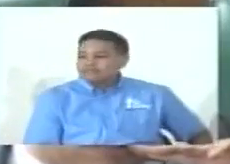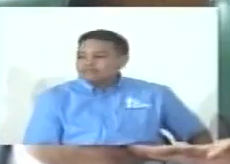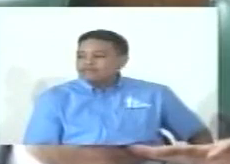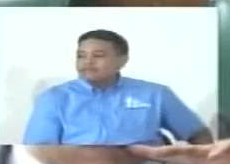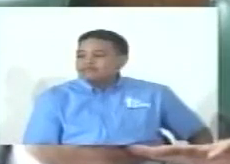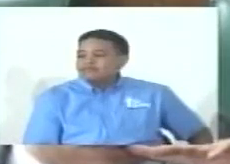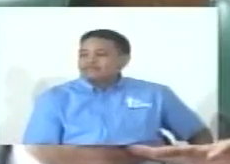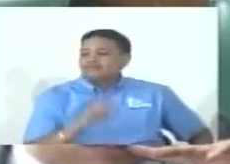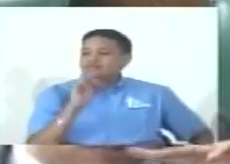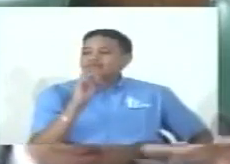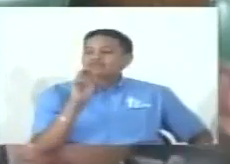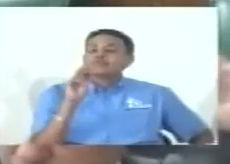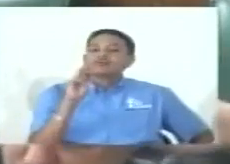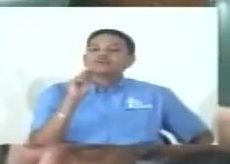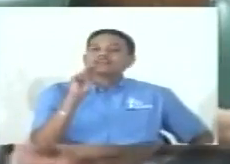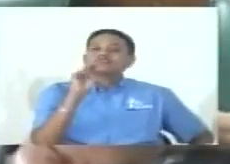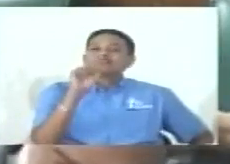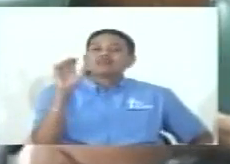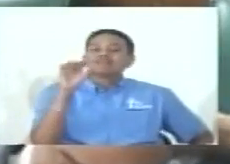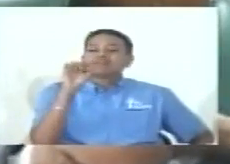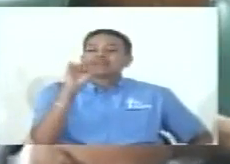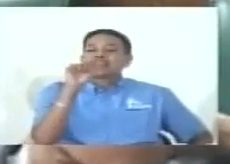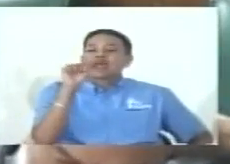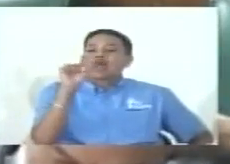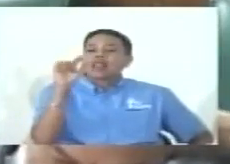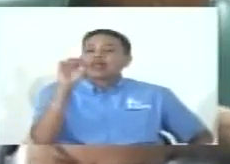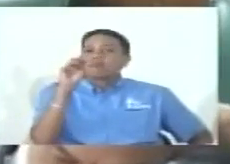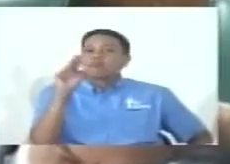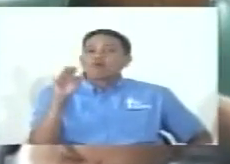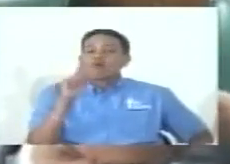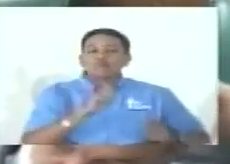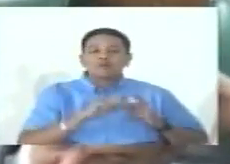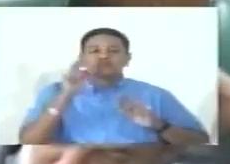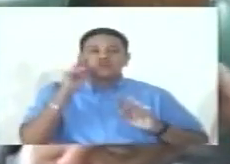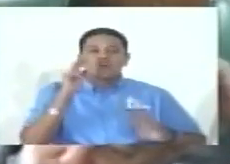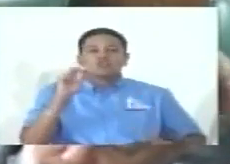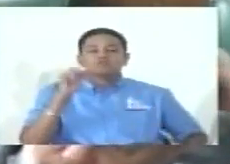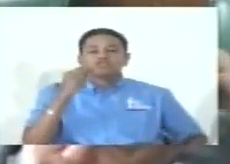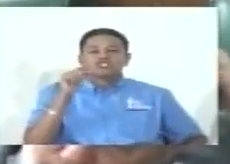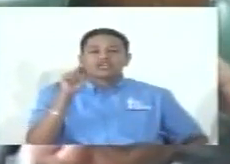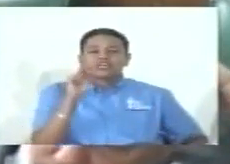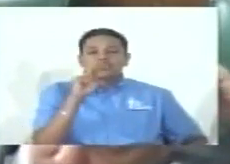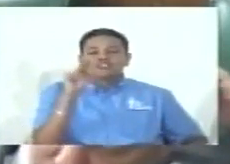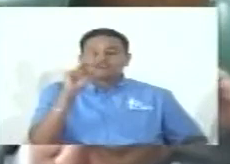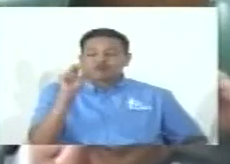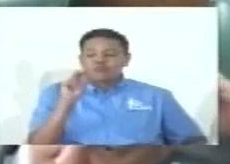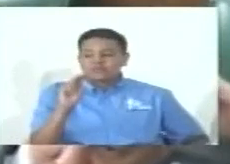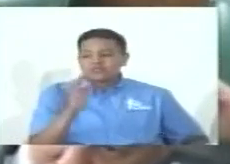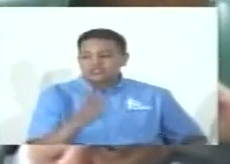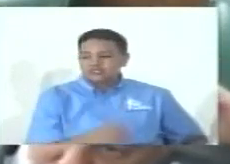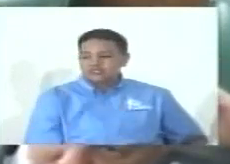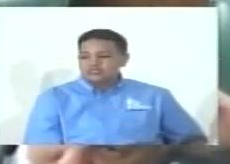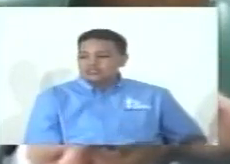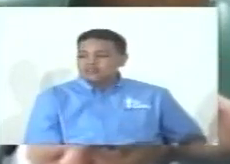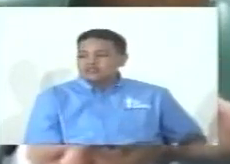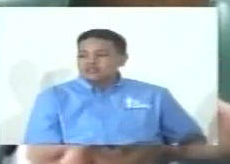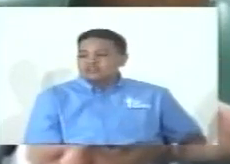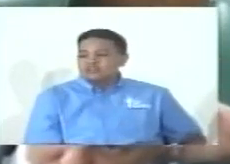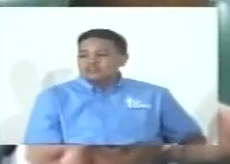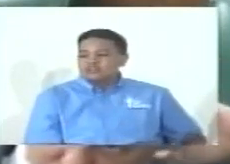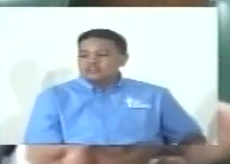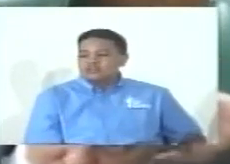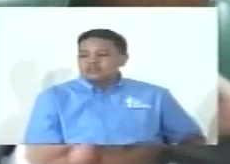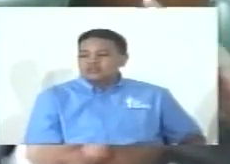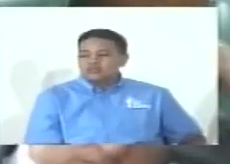Dr. Neville Galimore and Honourable Shahine Robinson were both